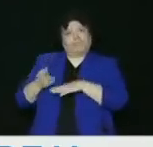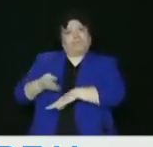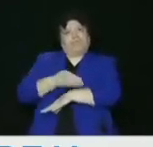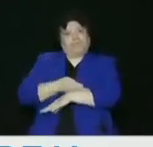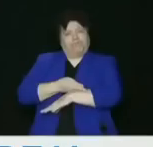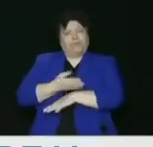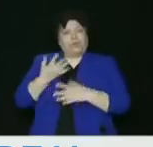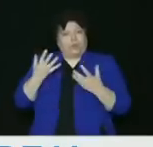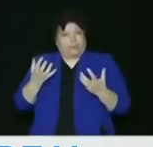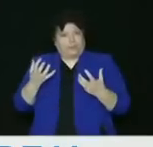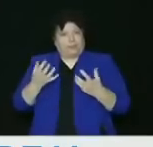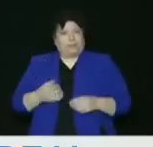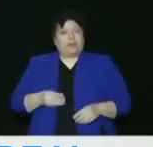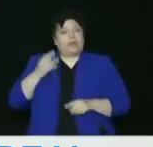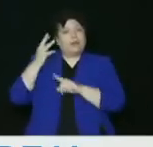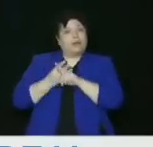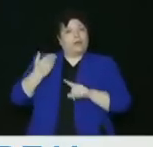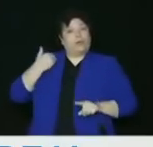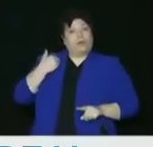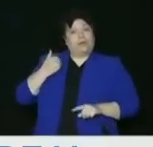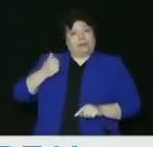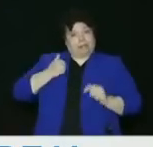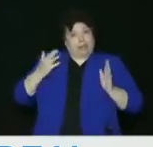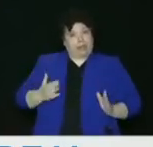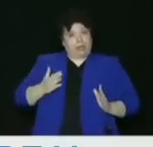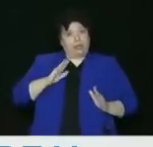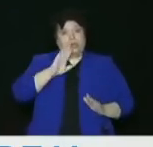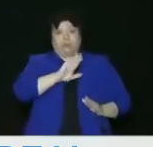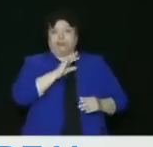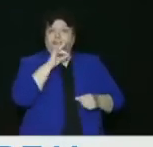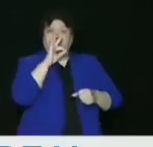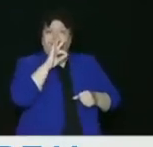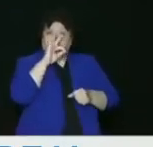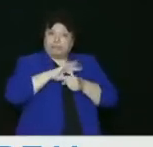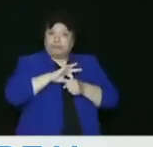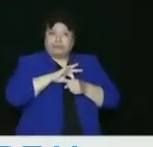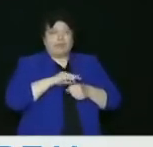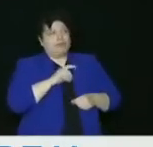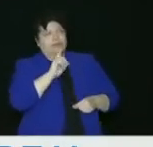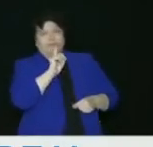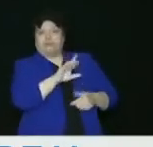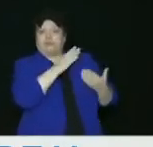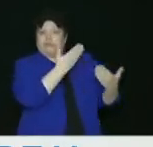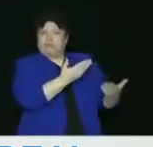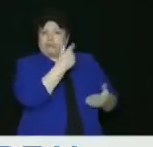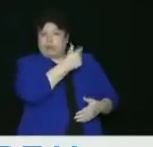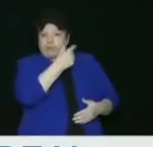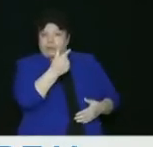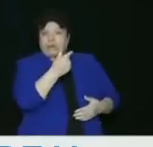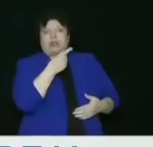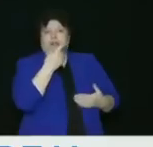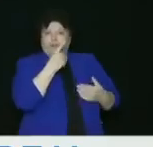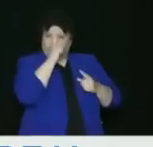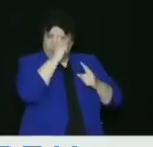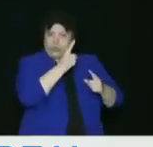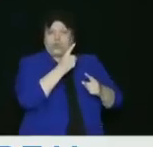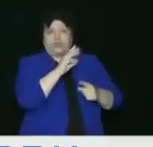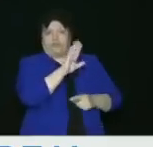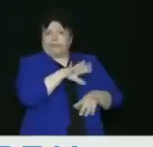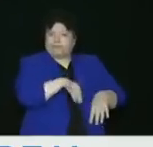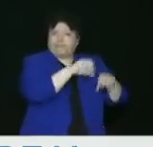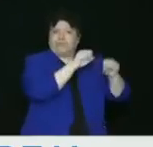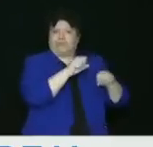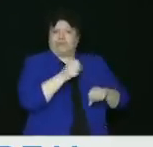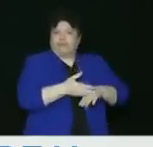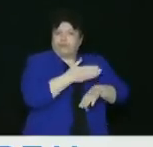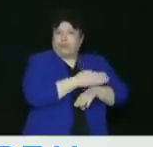6 months ago, Canadians gave Parliament clear marching orders to deliver on this better future by investing in